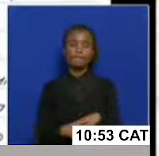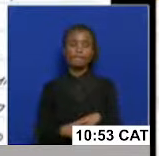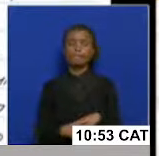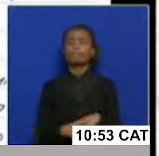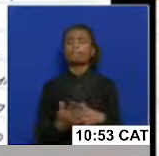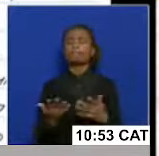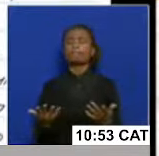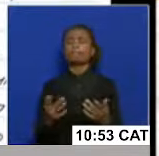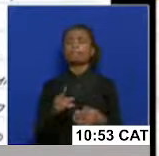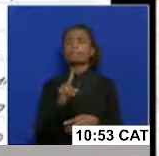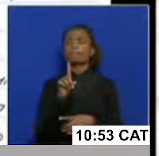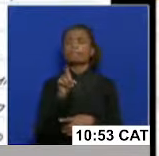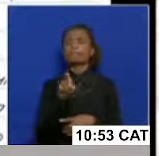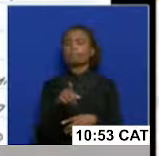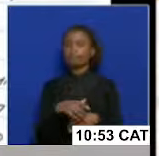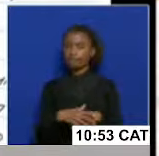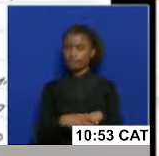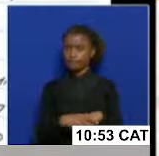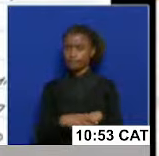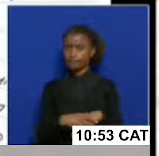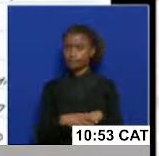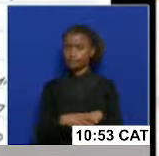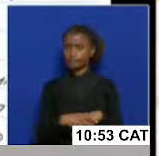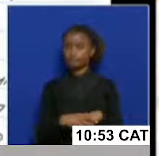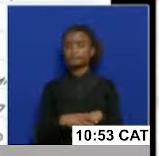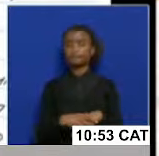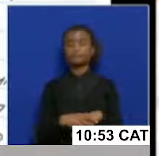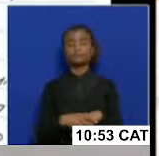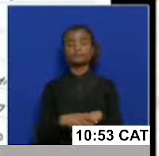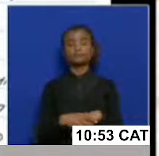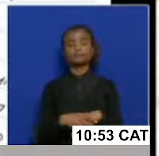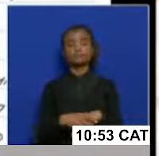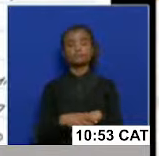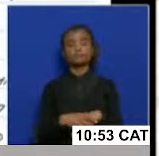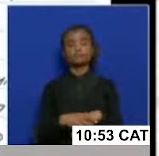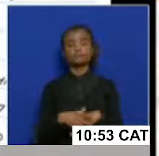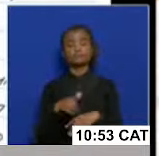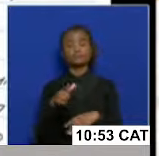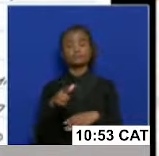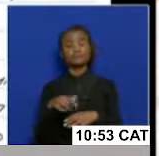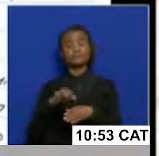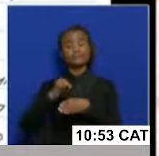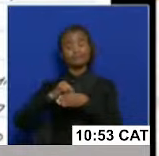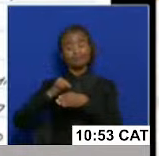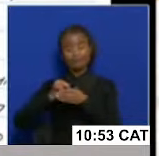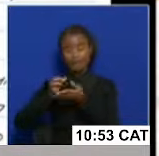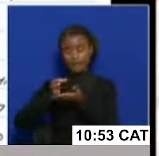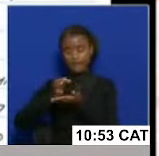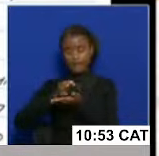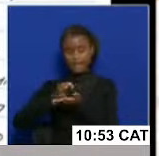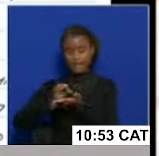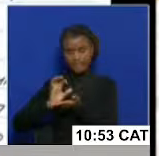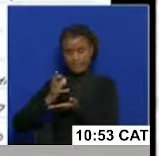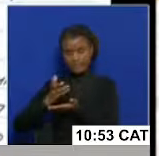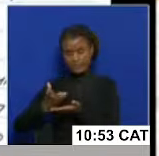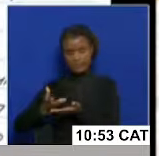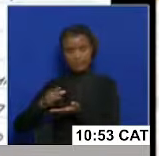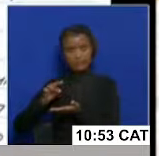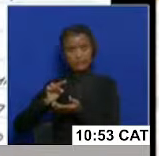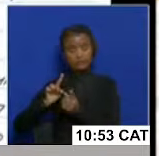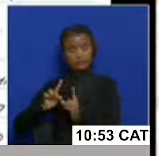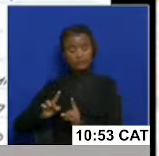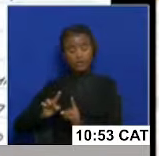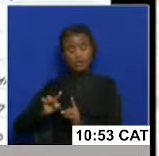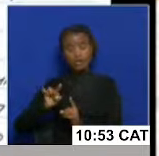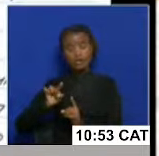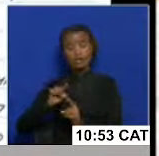cannot be correct there that the stones found by Officer Mackenzie at the residence in